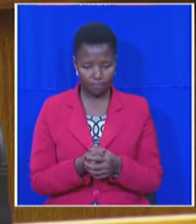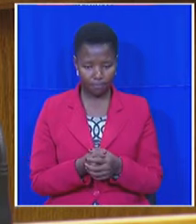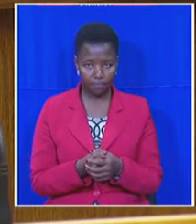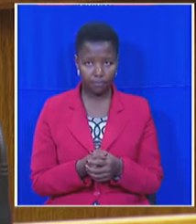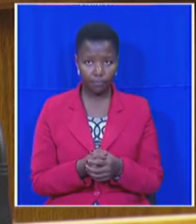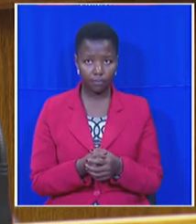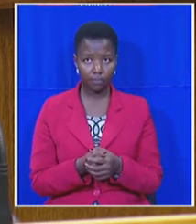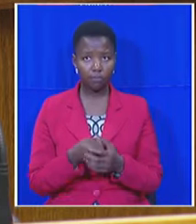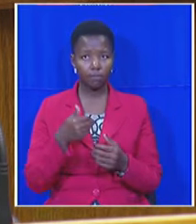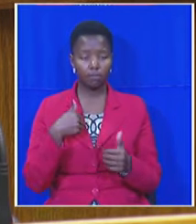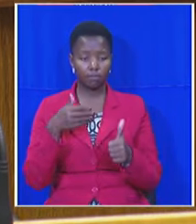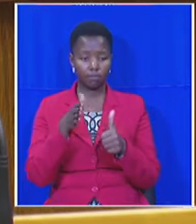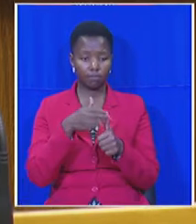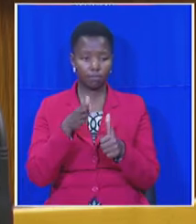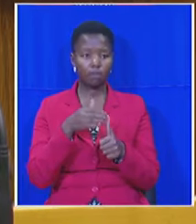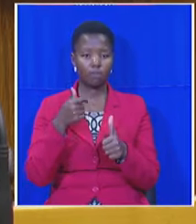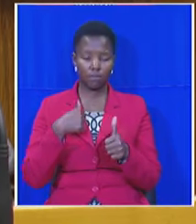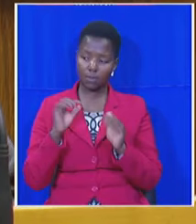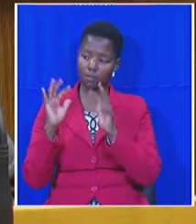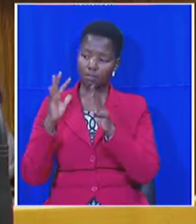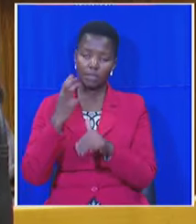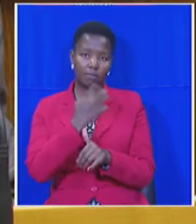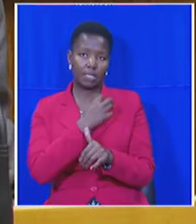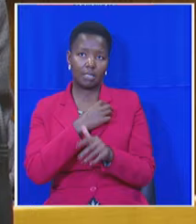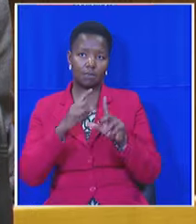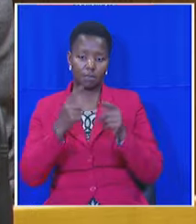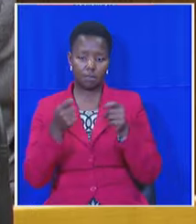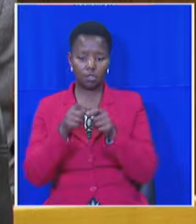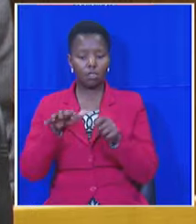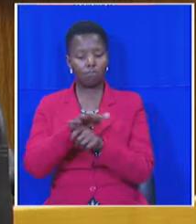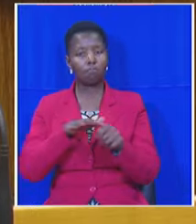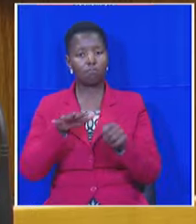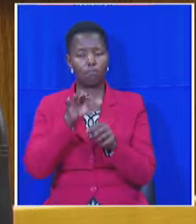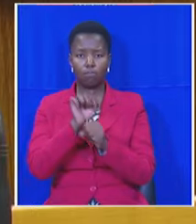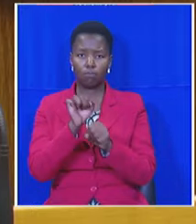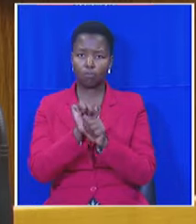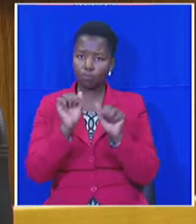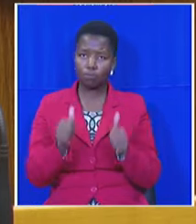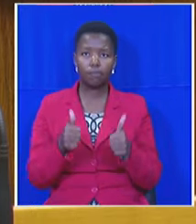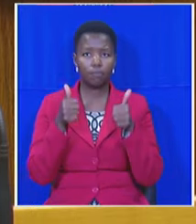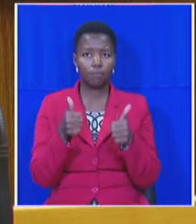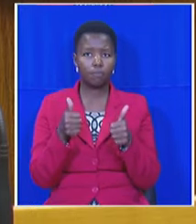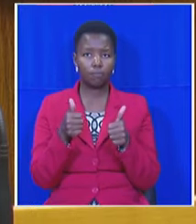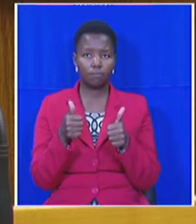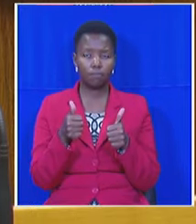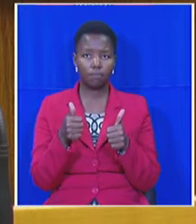Let me start off by commending the Minister and his team, the entire Treasury, for a job well done.